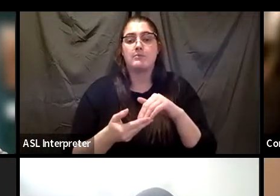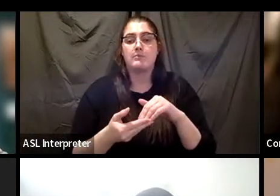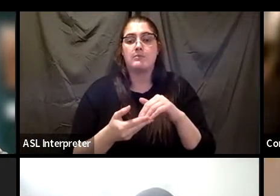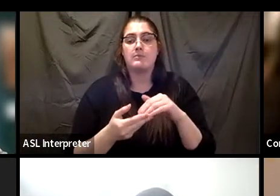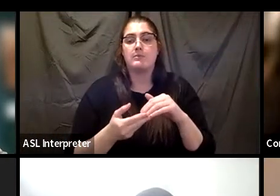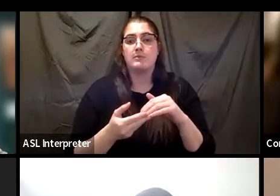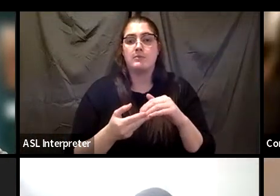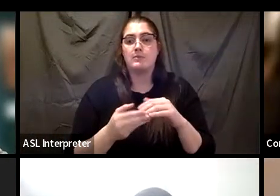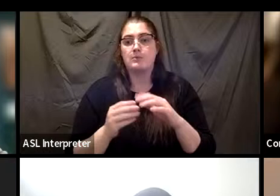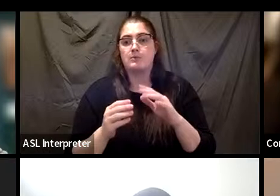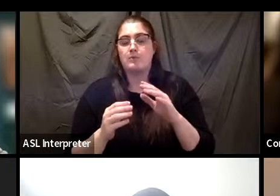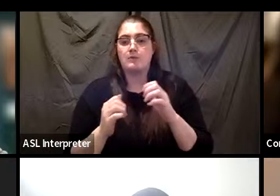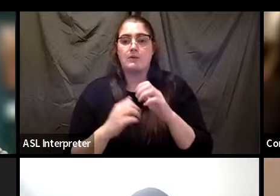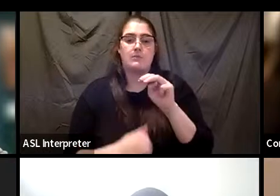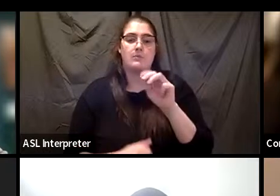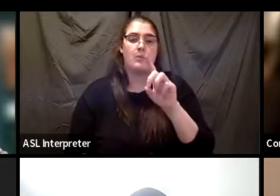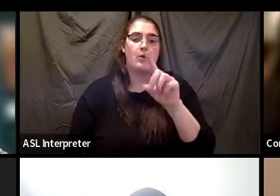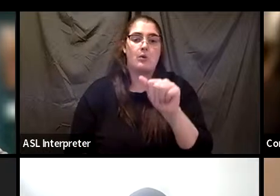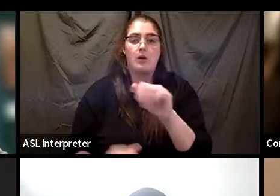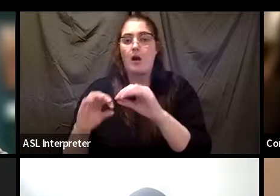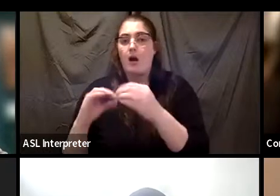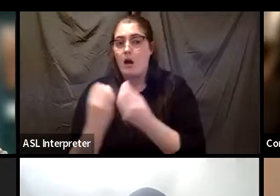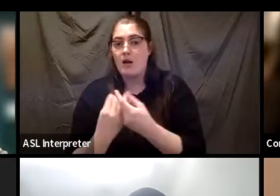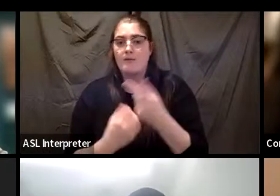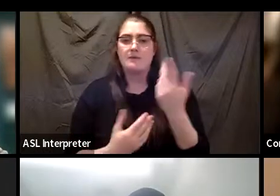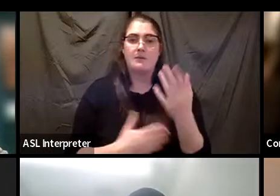these Tuesdays, take a walk